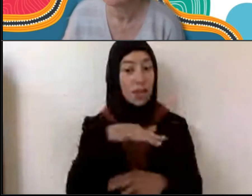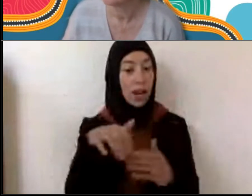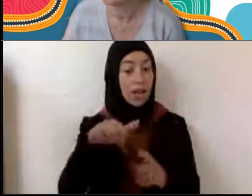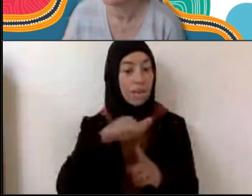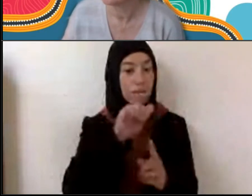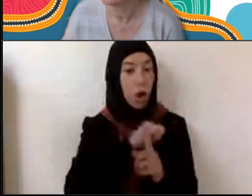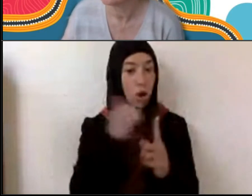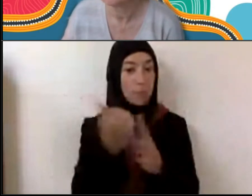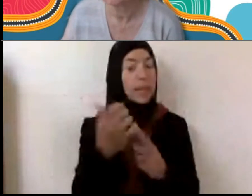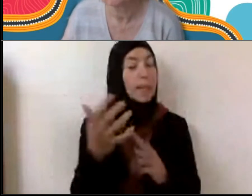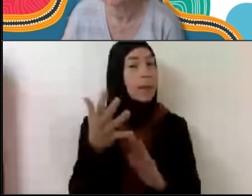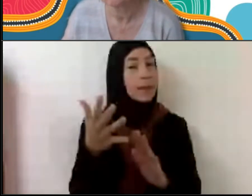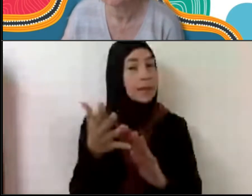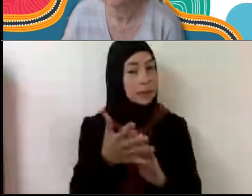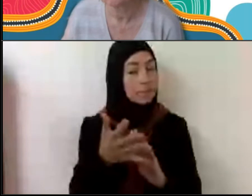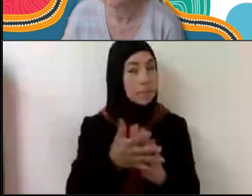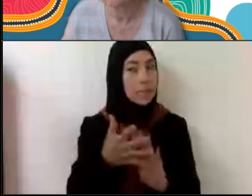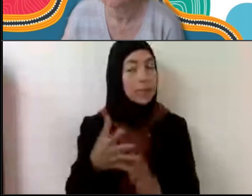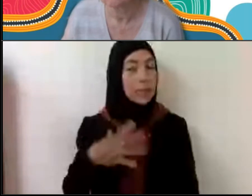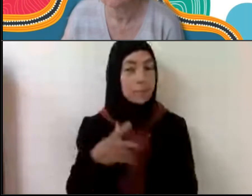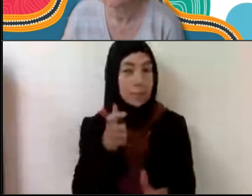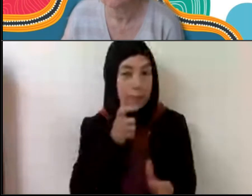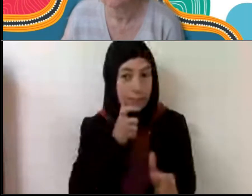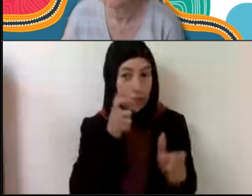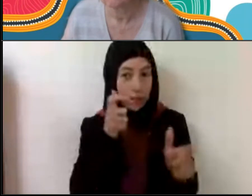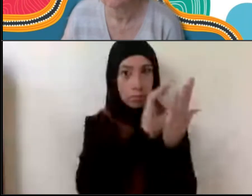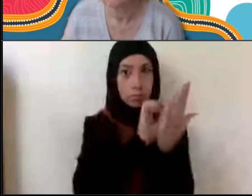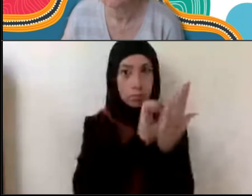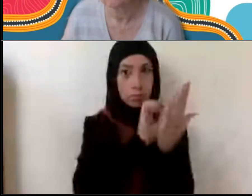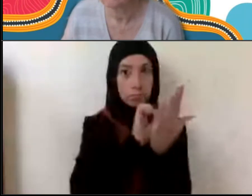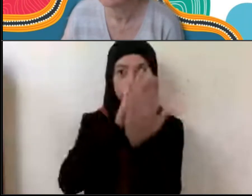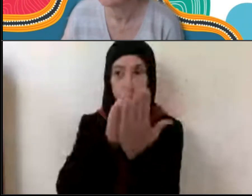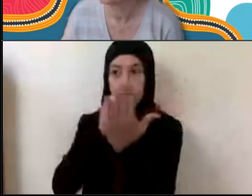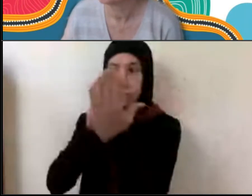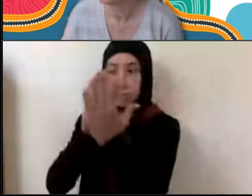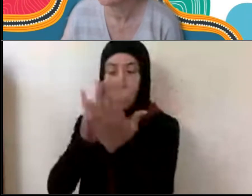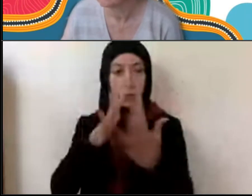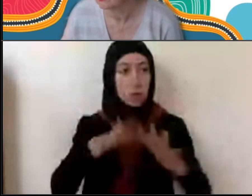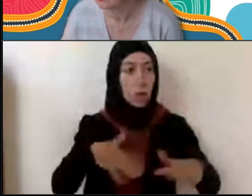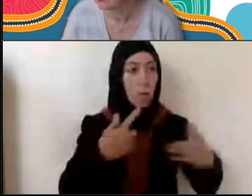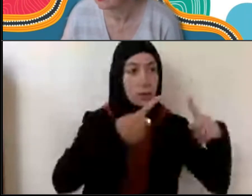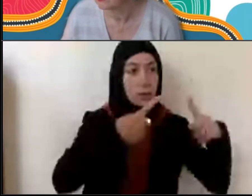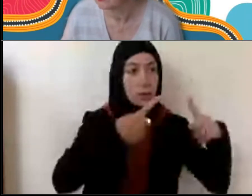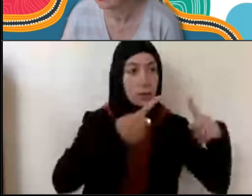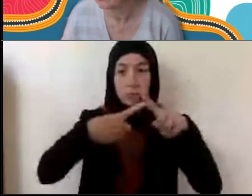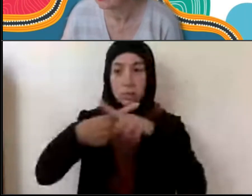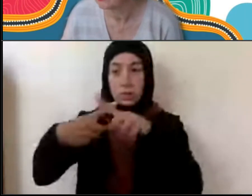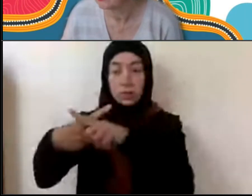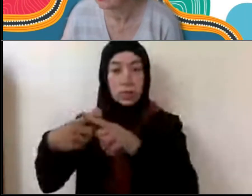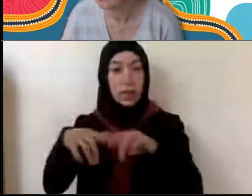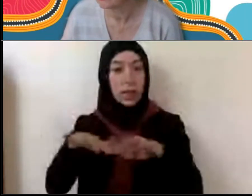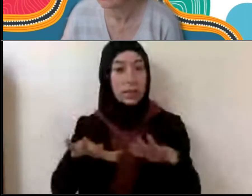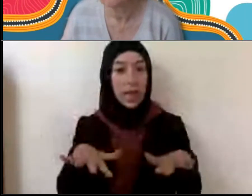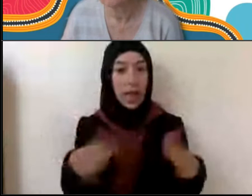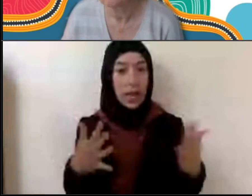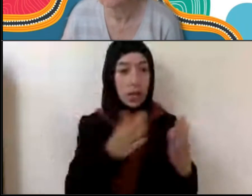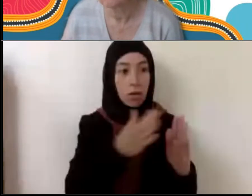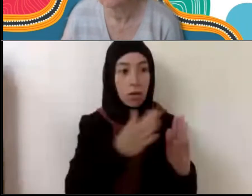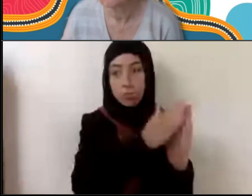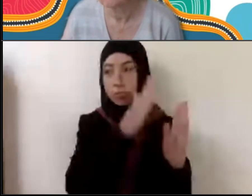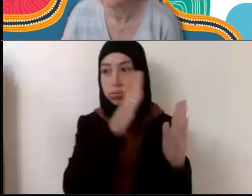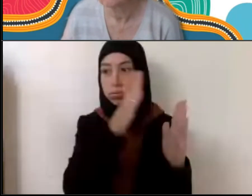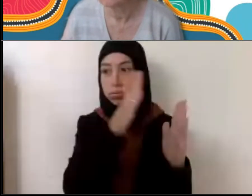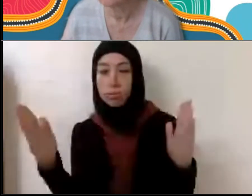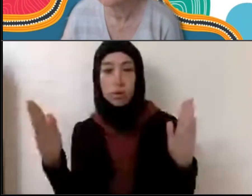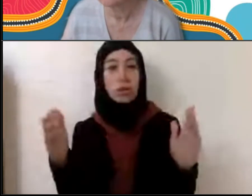carefully located and resolved so they don't interfere with any of the key station functions, which is getting